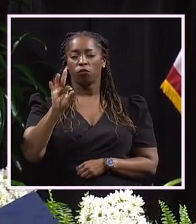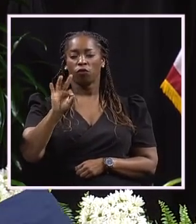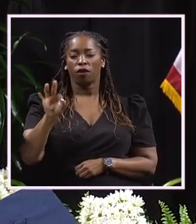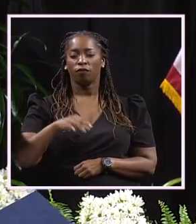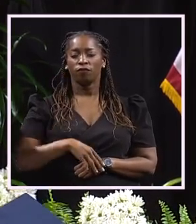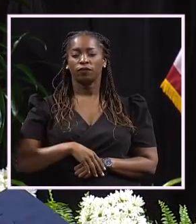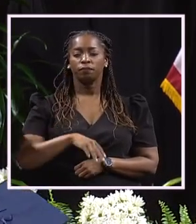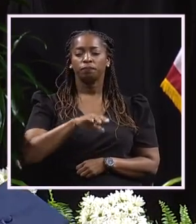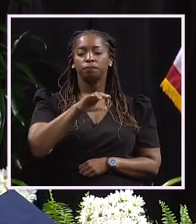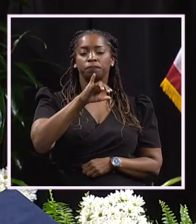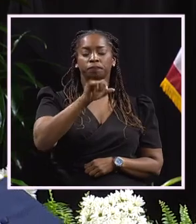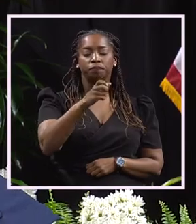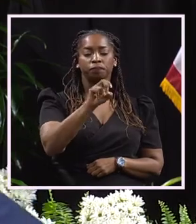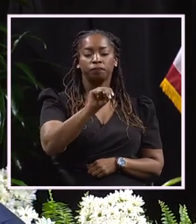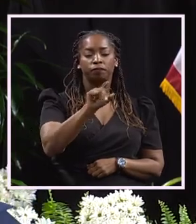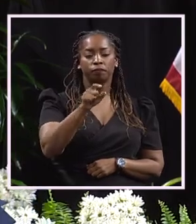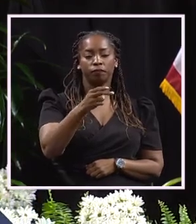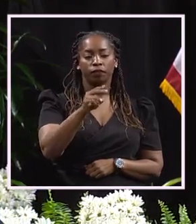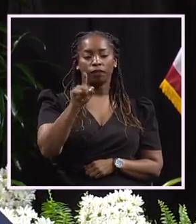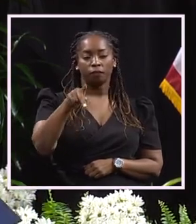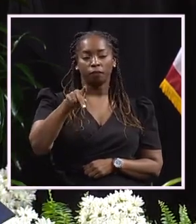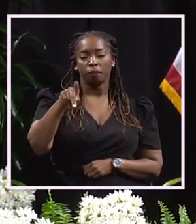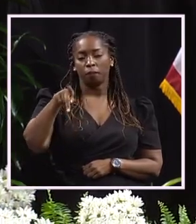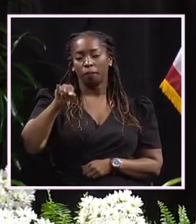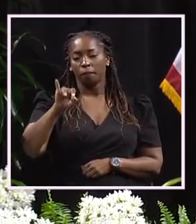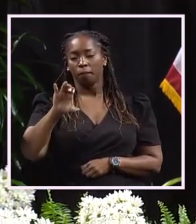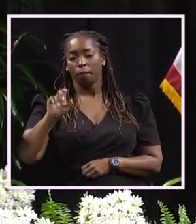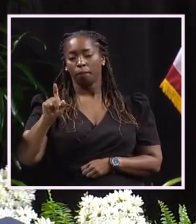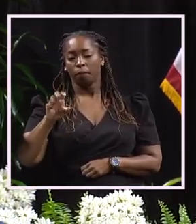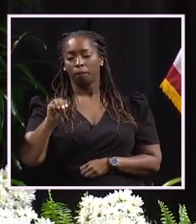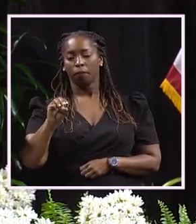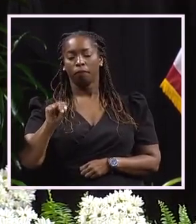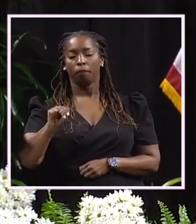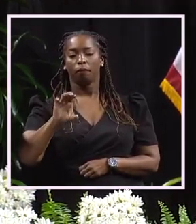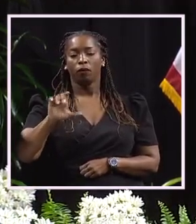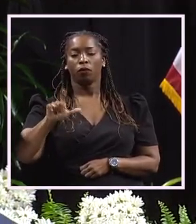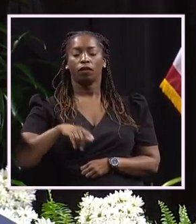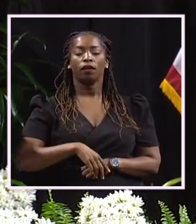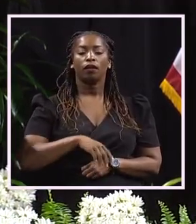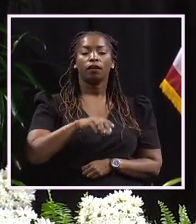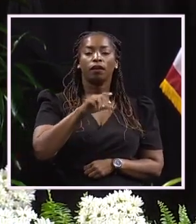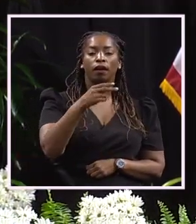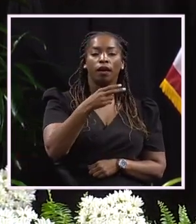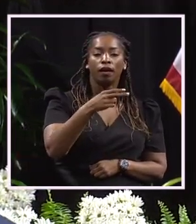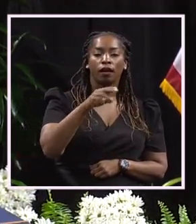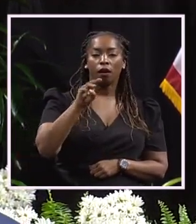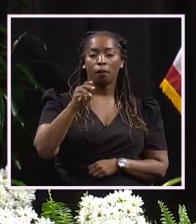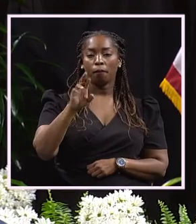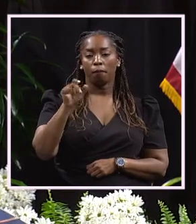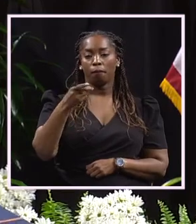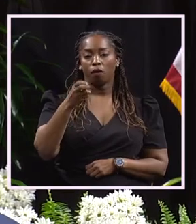Jonathan P. Pittman, cum laude, Hannah Margaret Rowe,